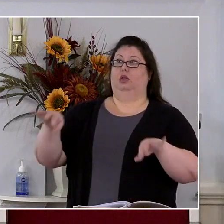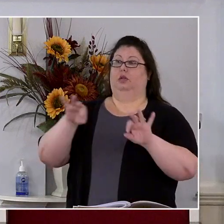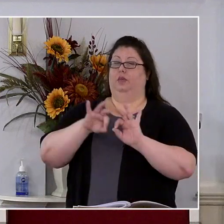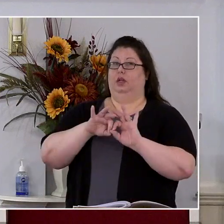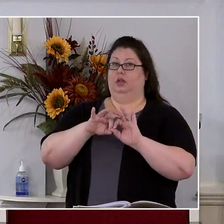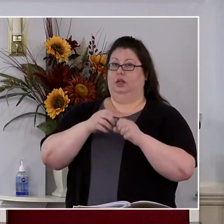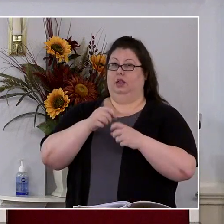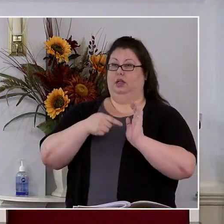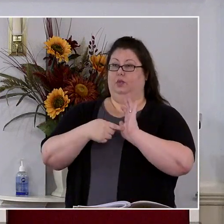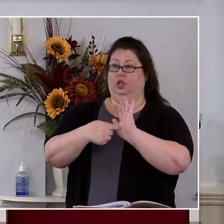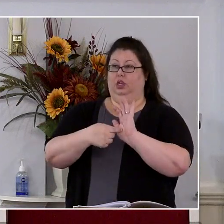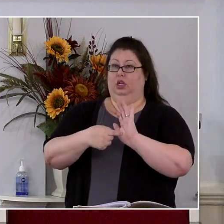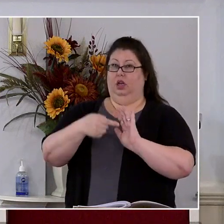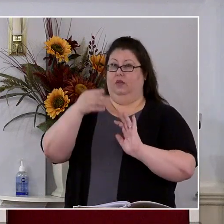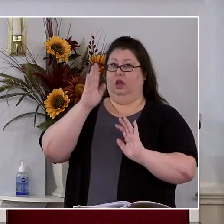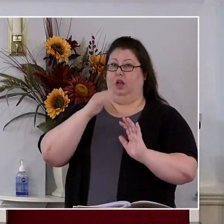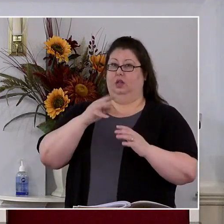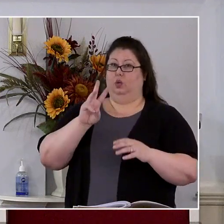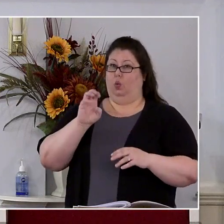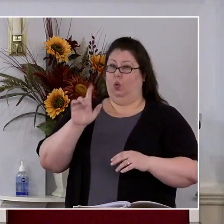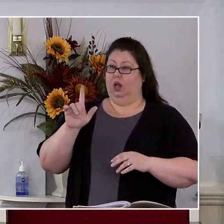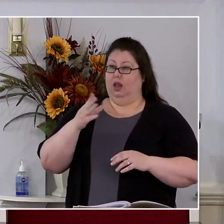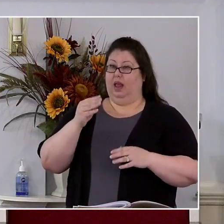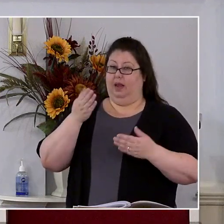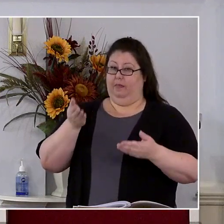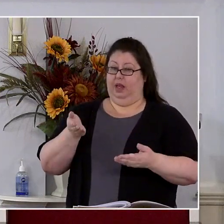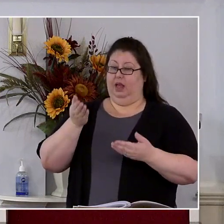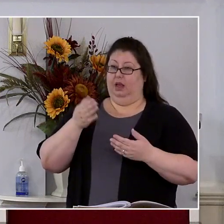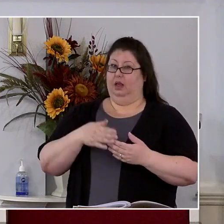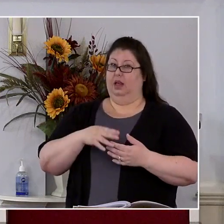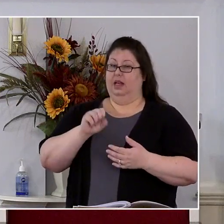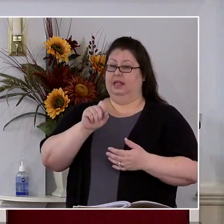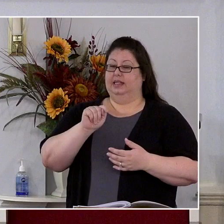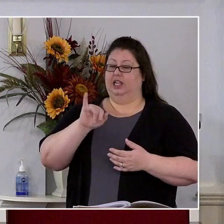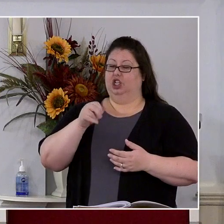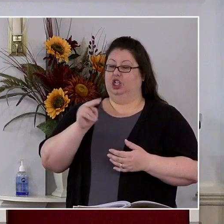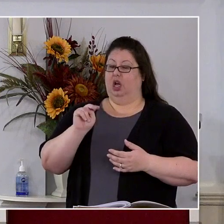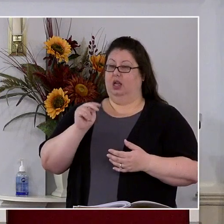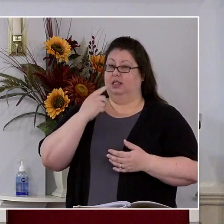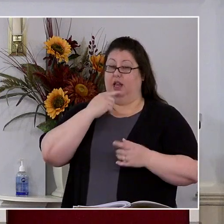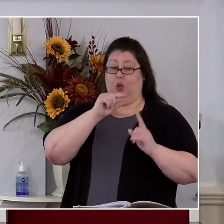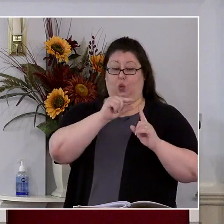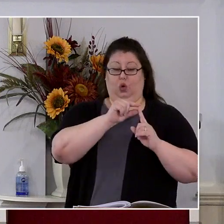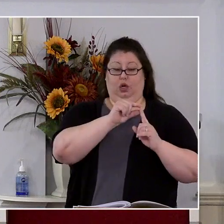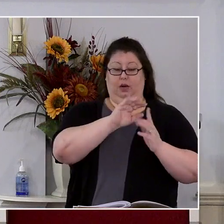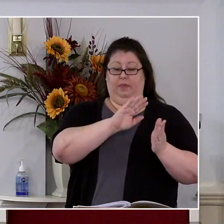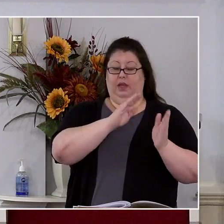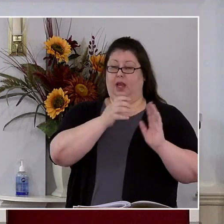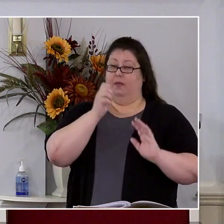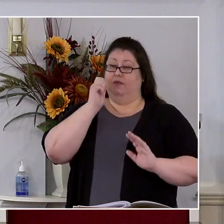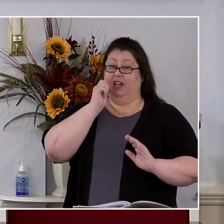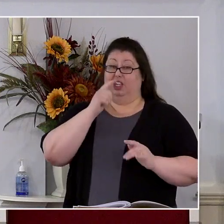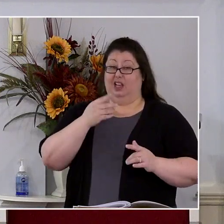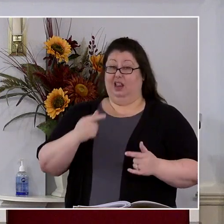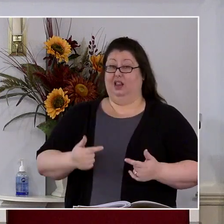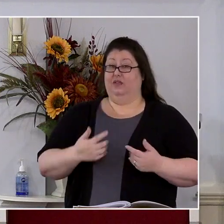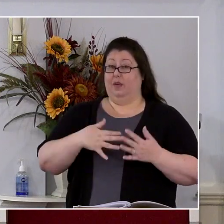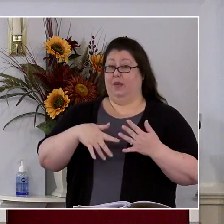expression of God's will and being. St. John writes that the word became flesh and lived among